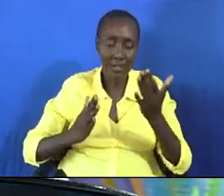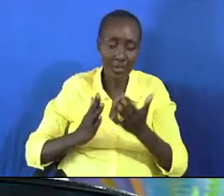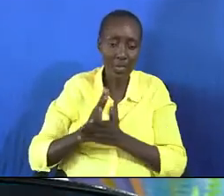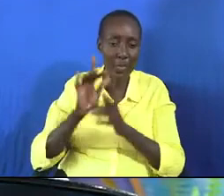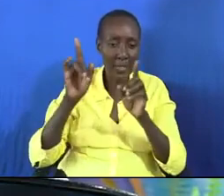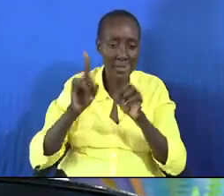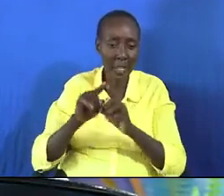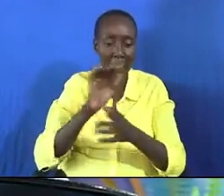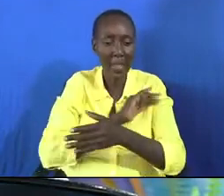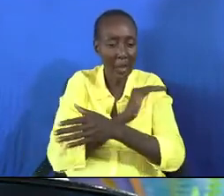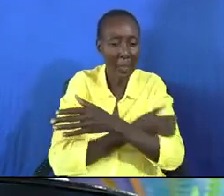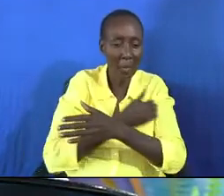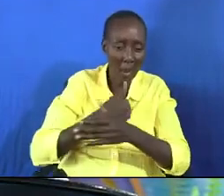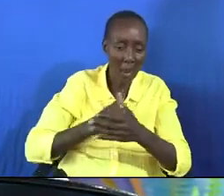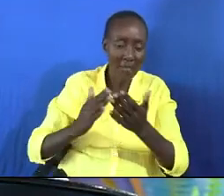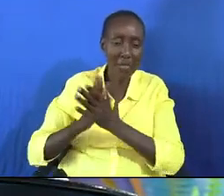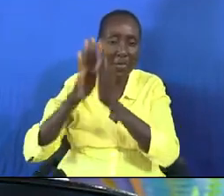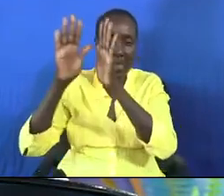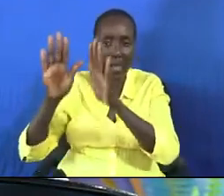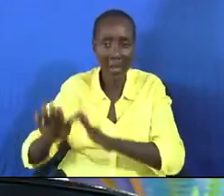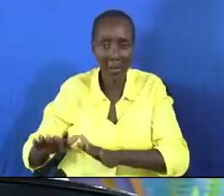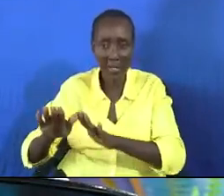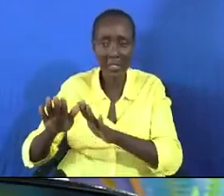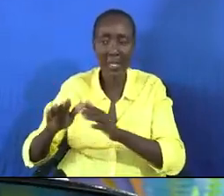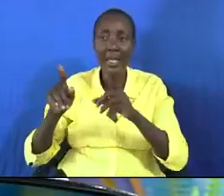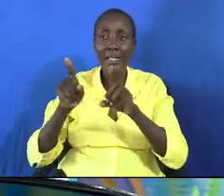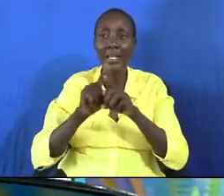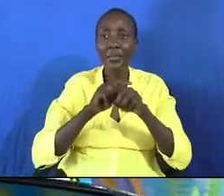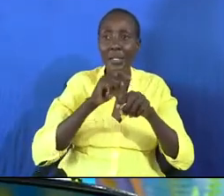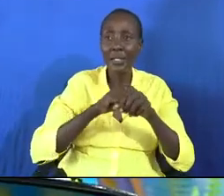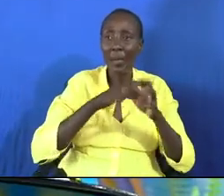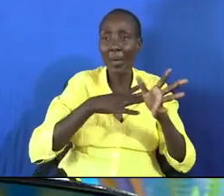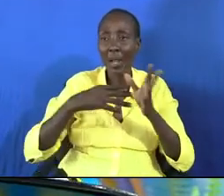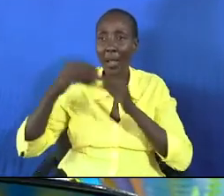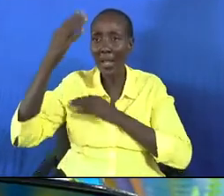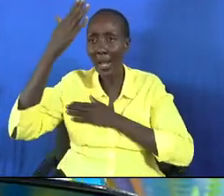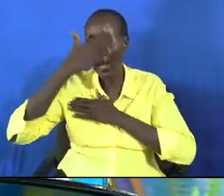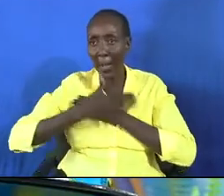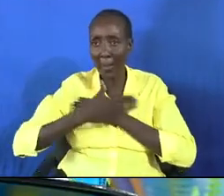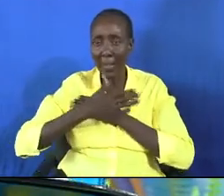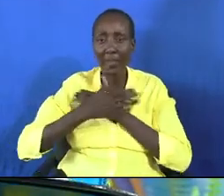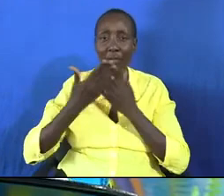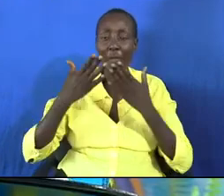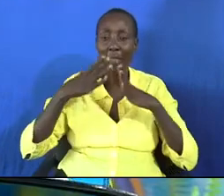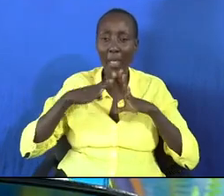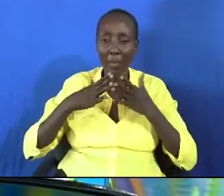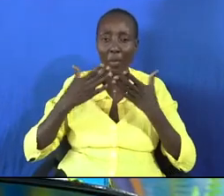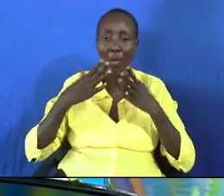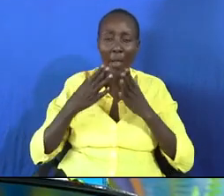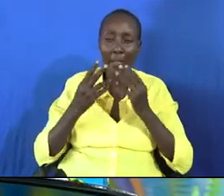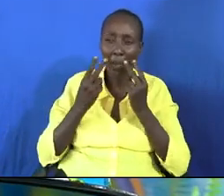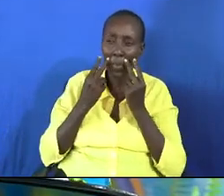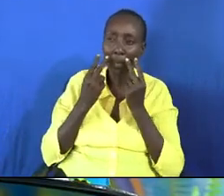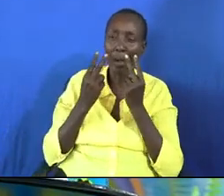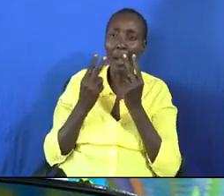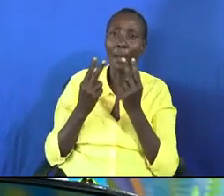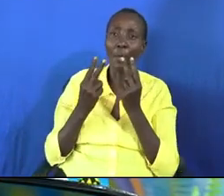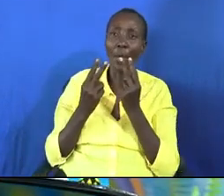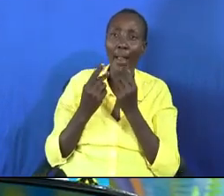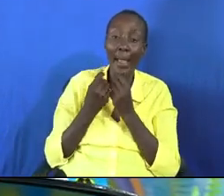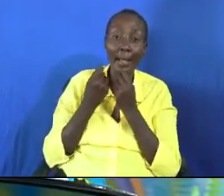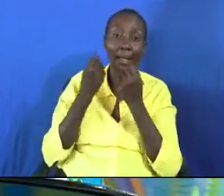power to his anointing. So that even when he went before people, the people recognized